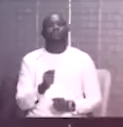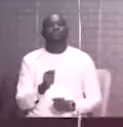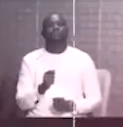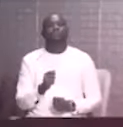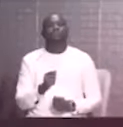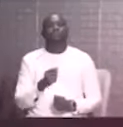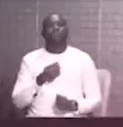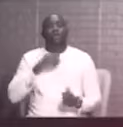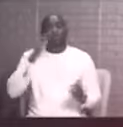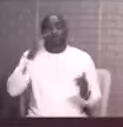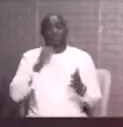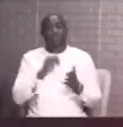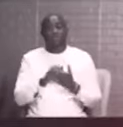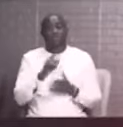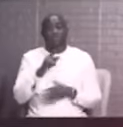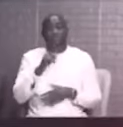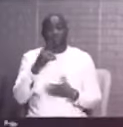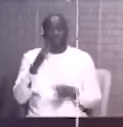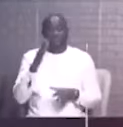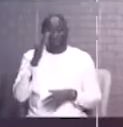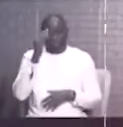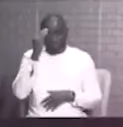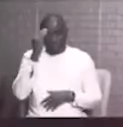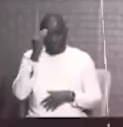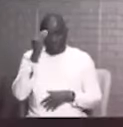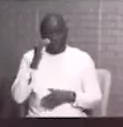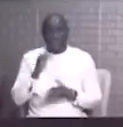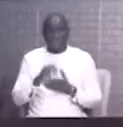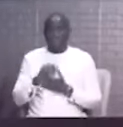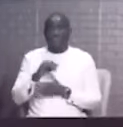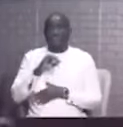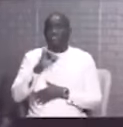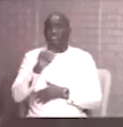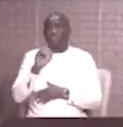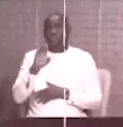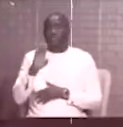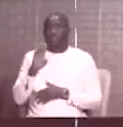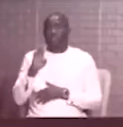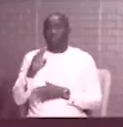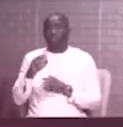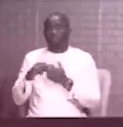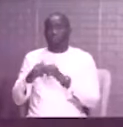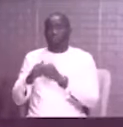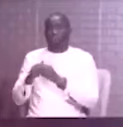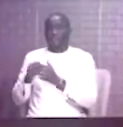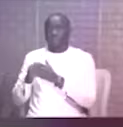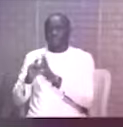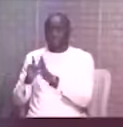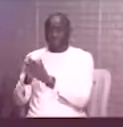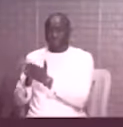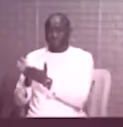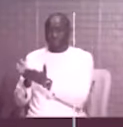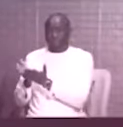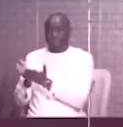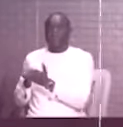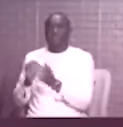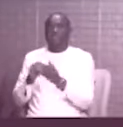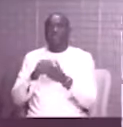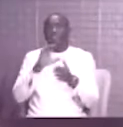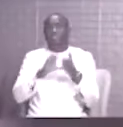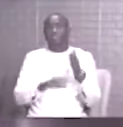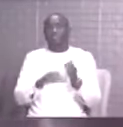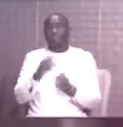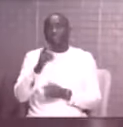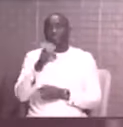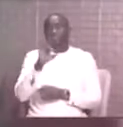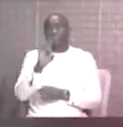I hope you know that Jacob's frustration in the Bible, watch this now. In chapter 28